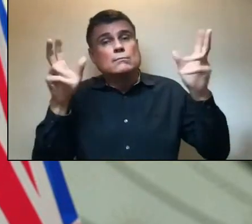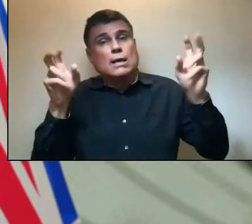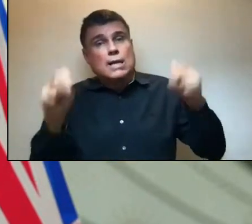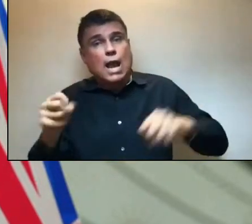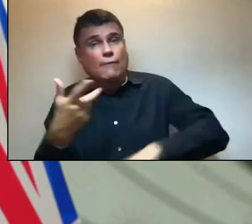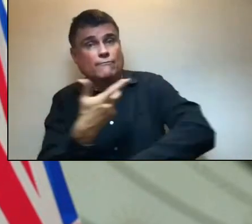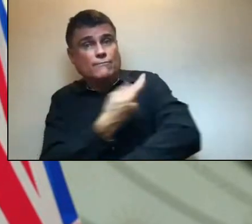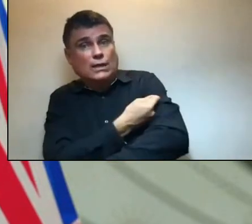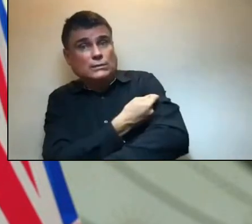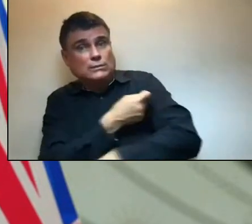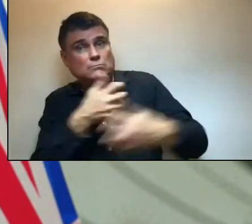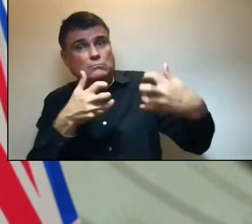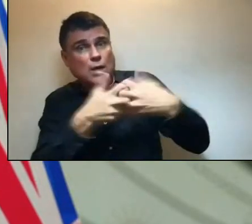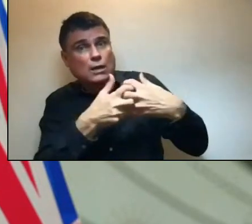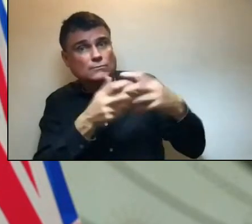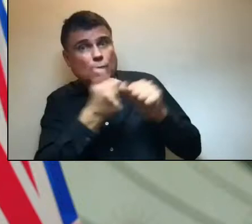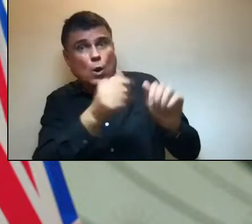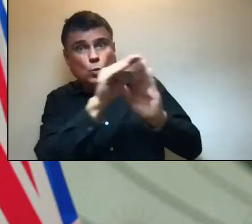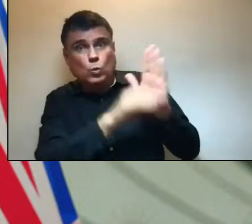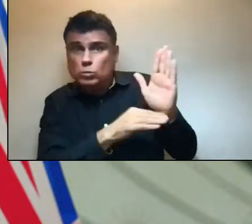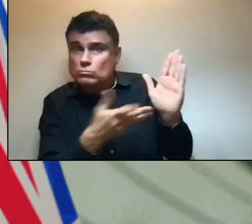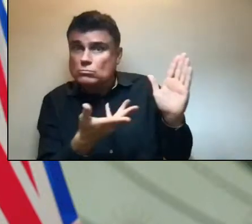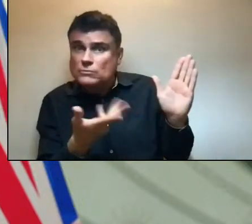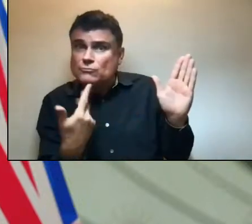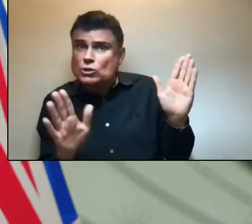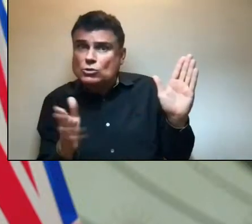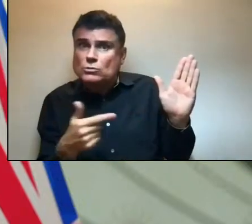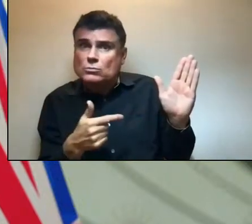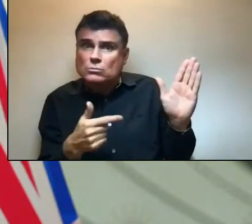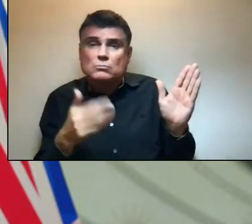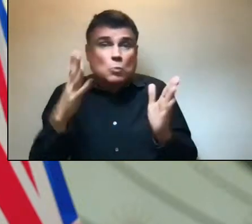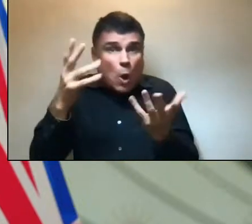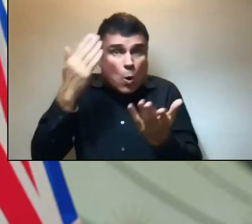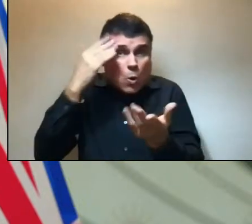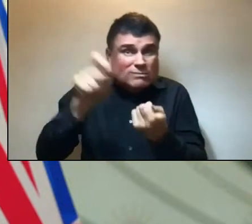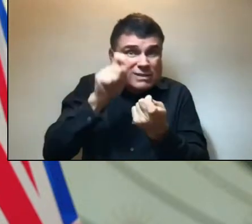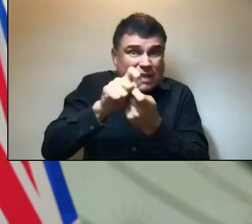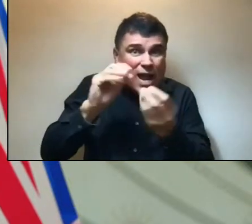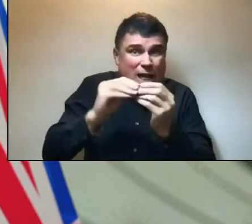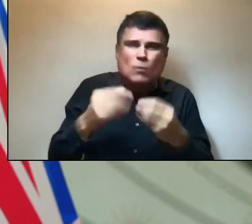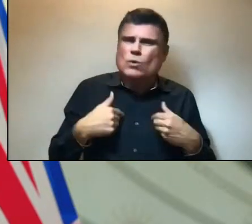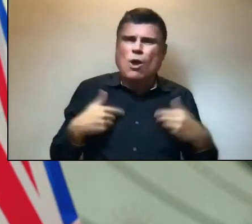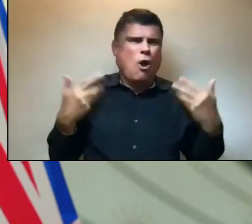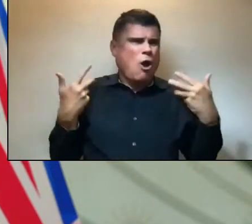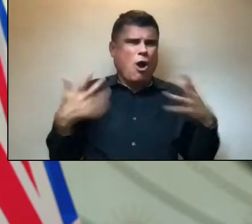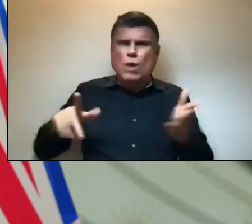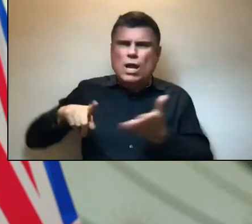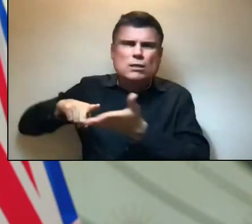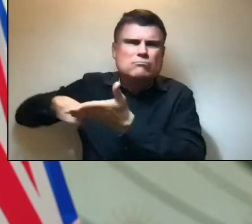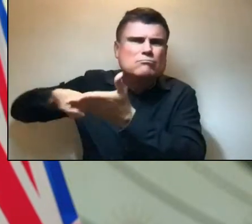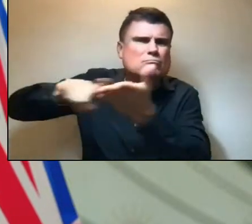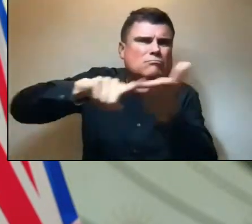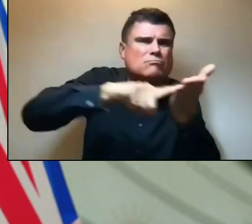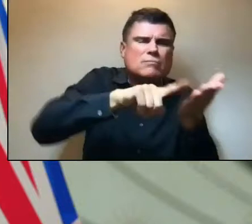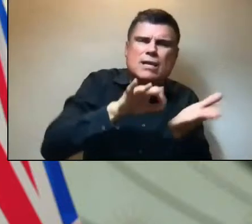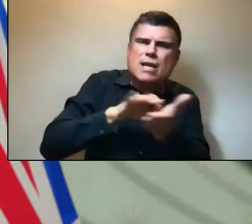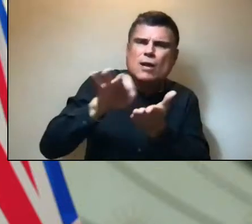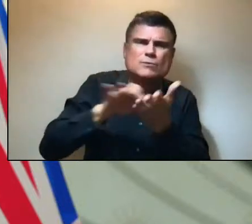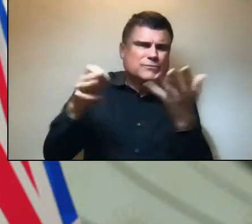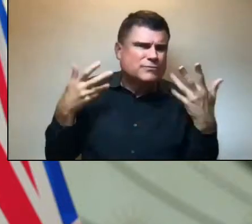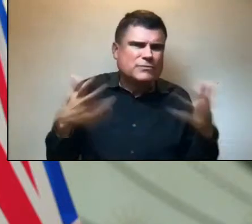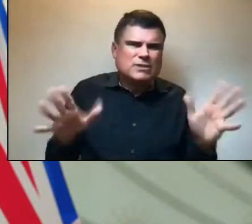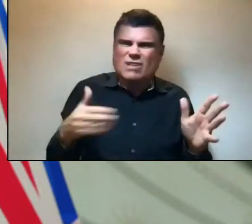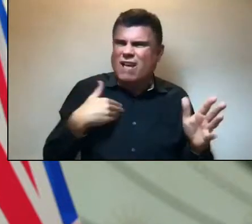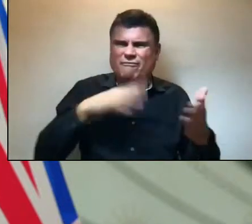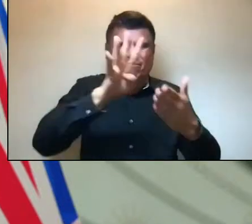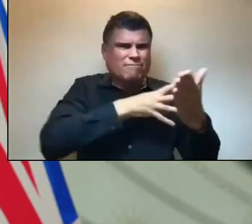And and we have a very comprehensive database of both those who are